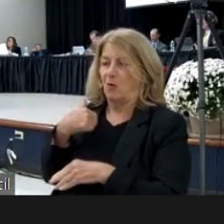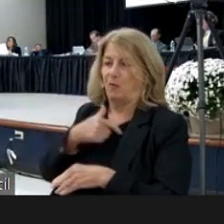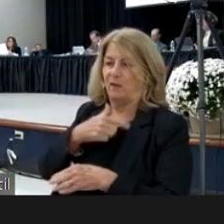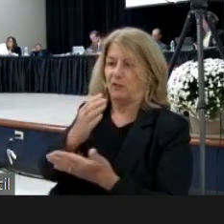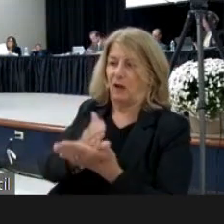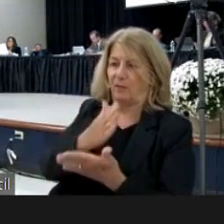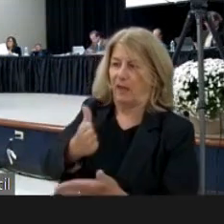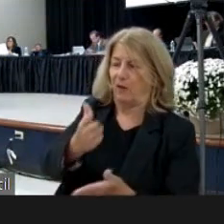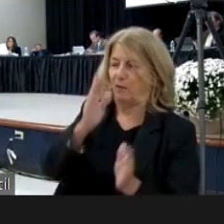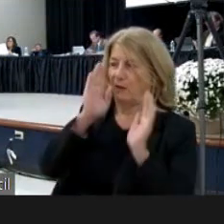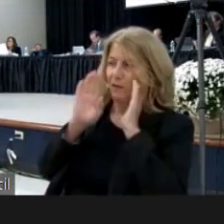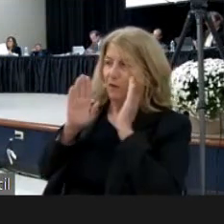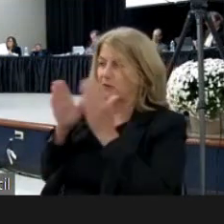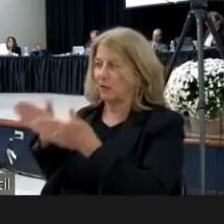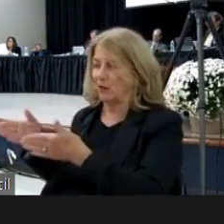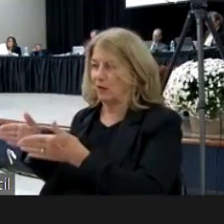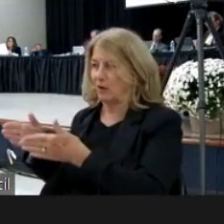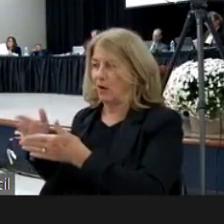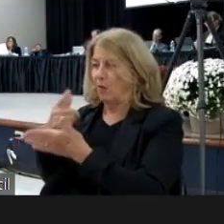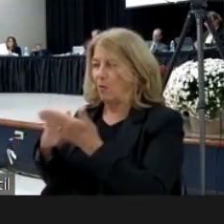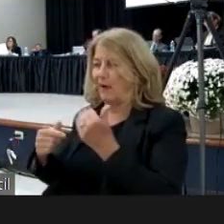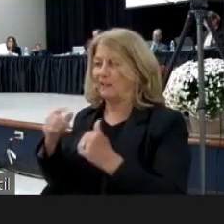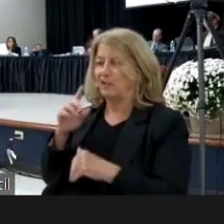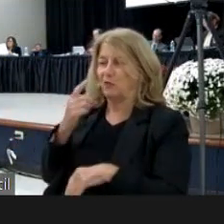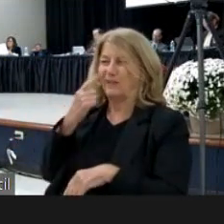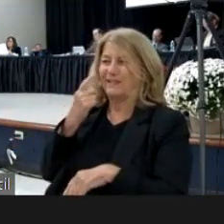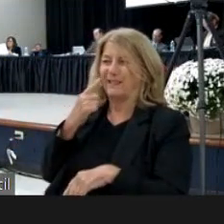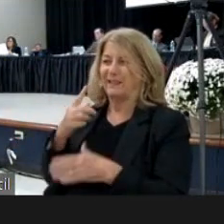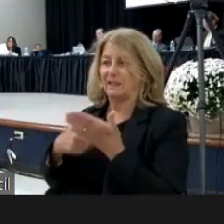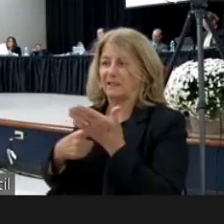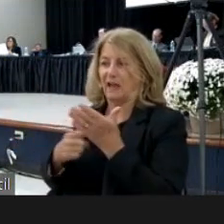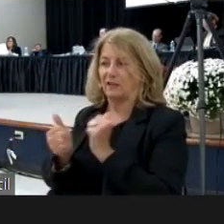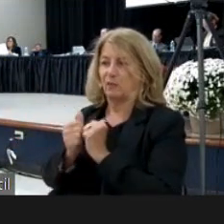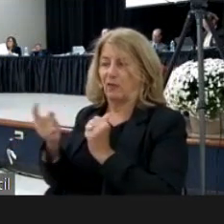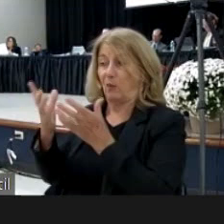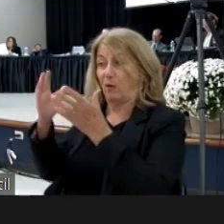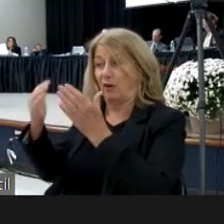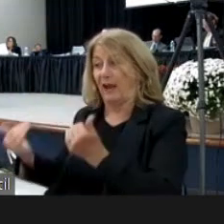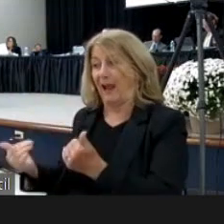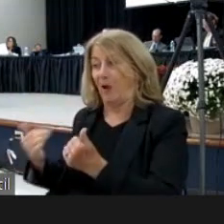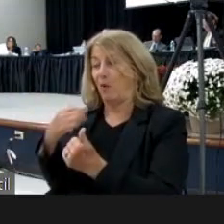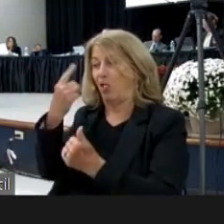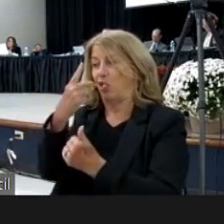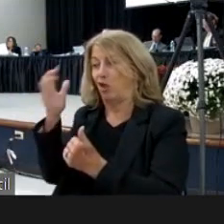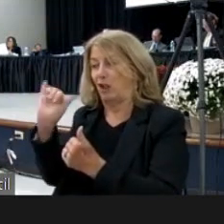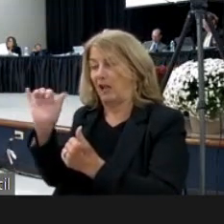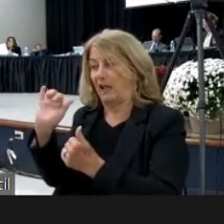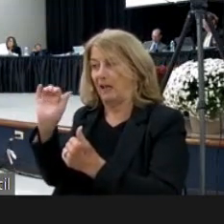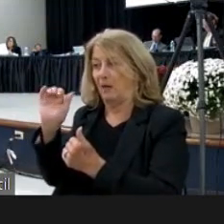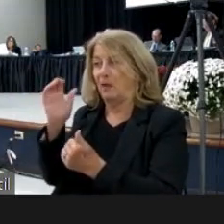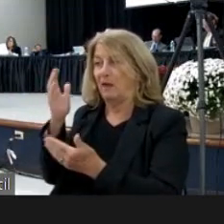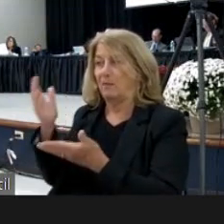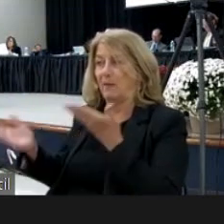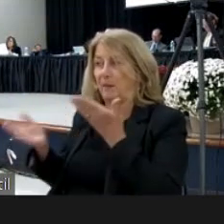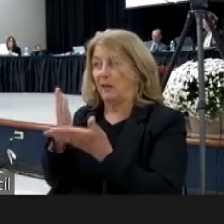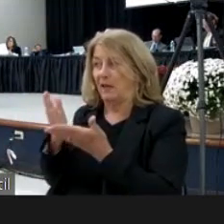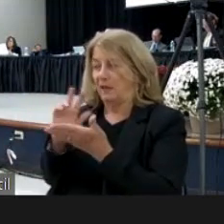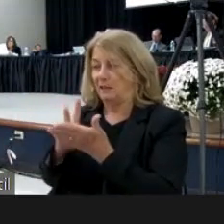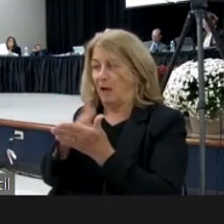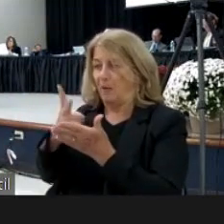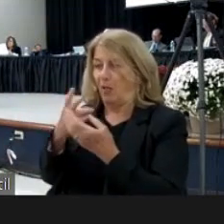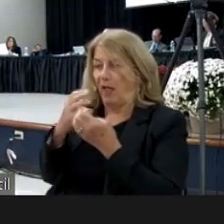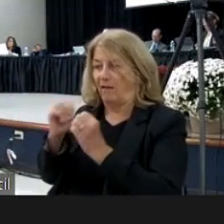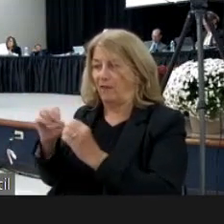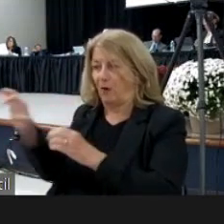focused back in on what I just went through with you. Well, now it looks like we need to redouble our efforts and go back to